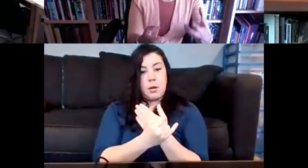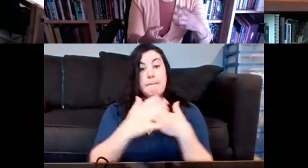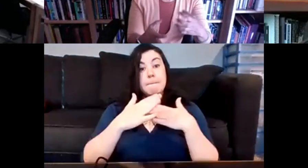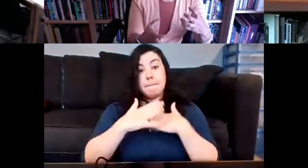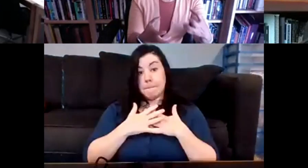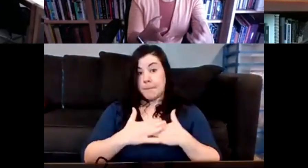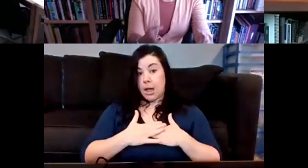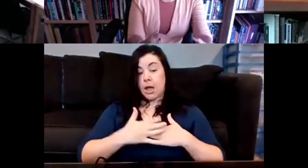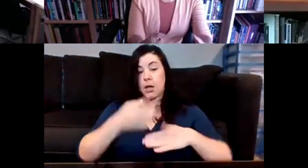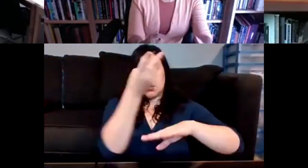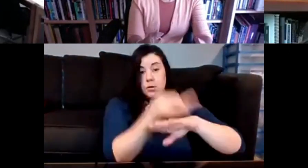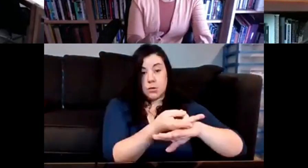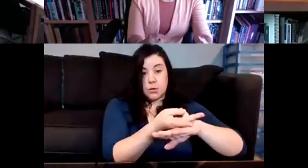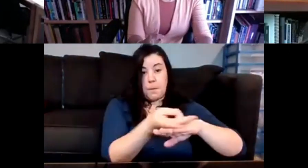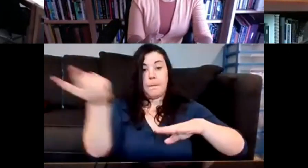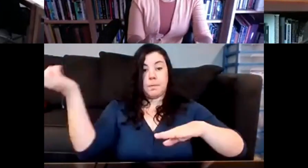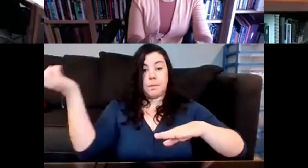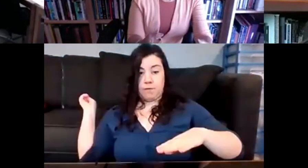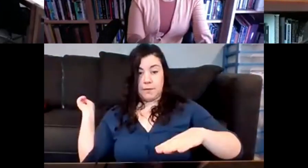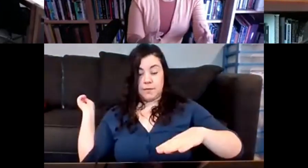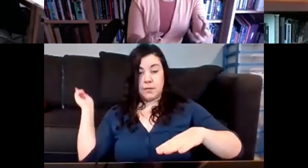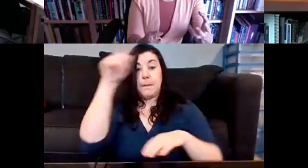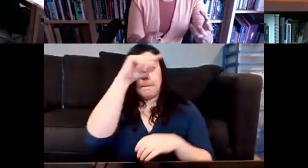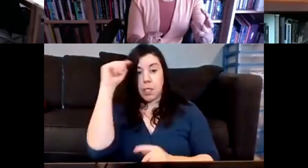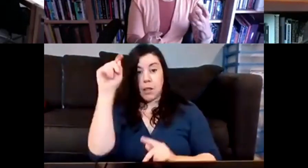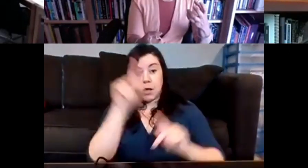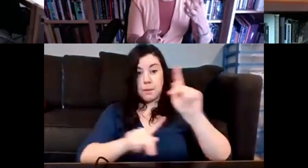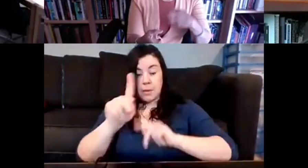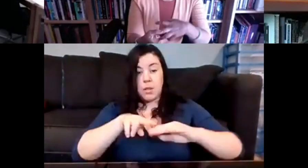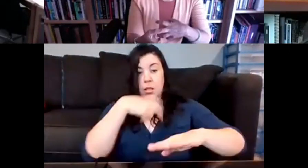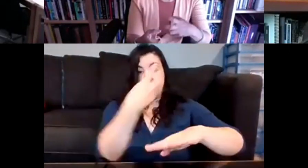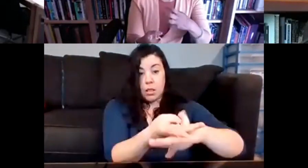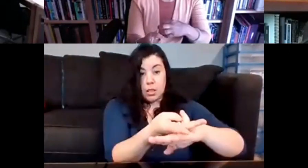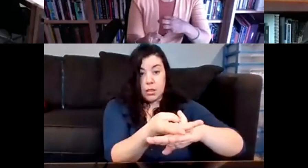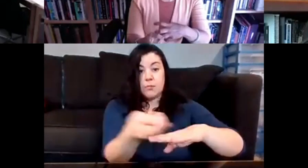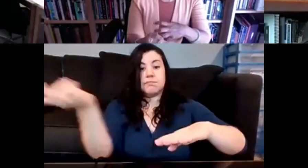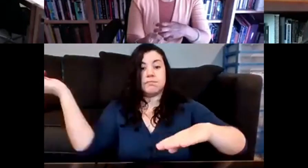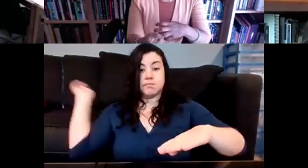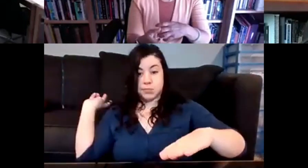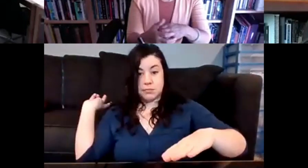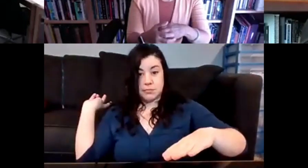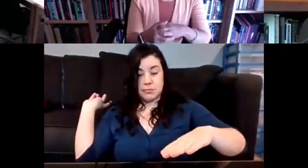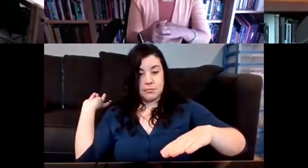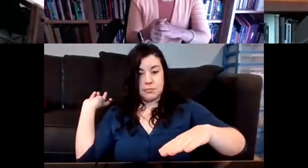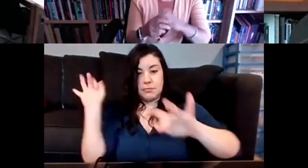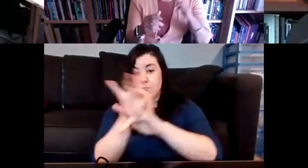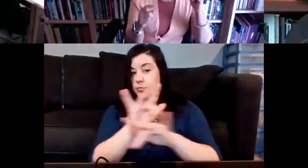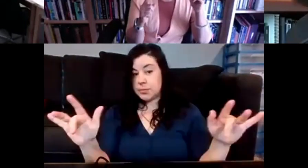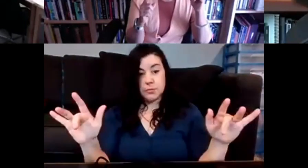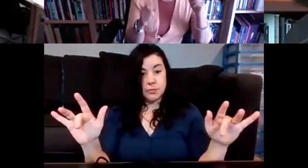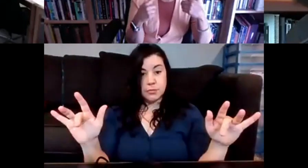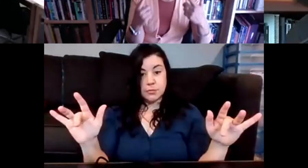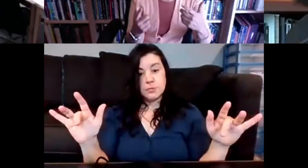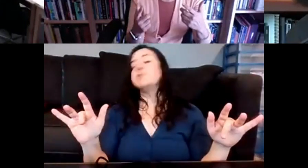you remove Black people from the crime of the state. And so,